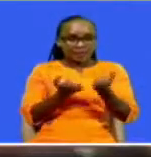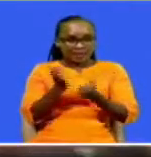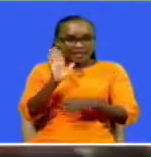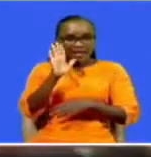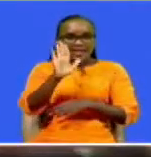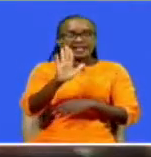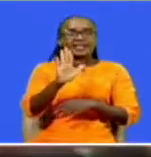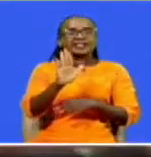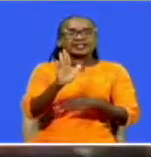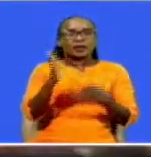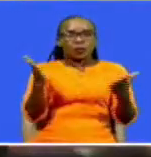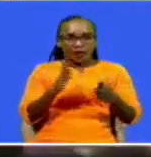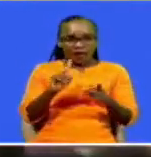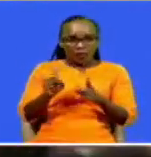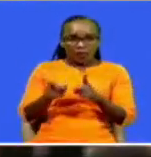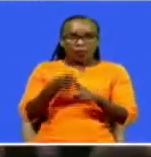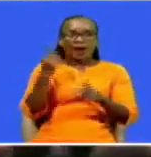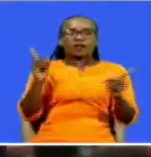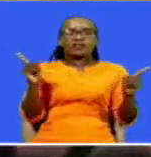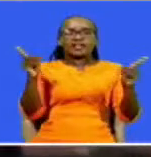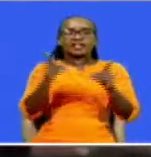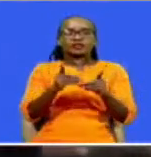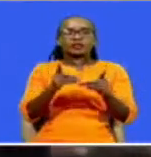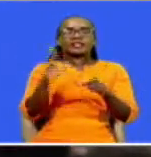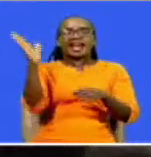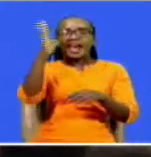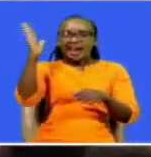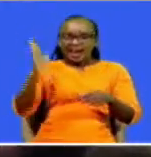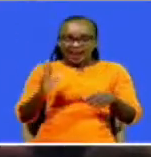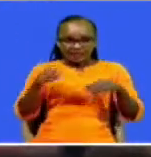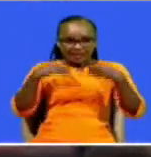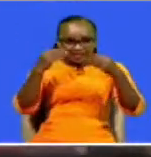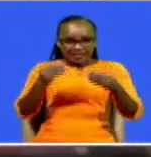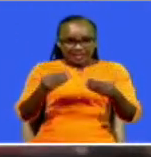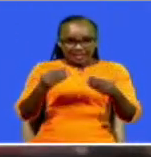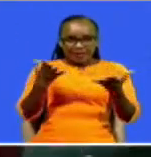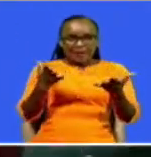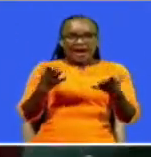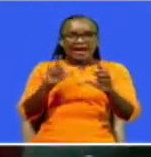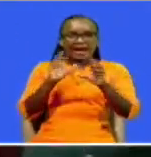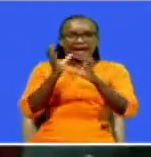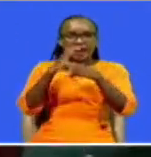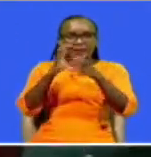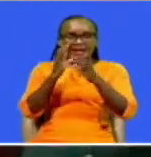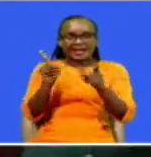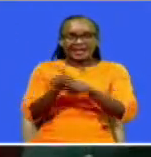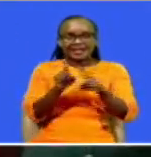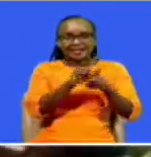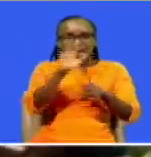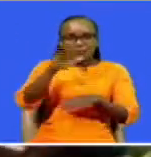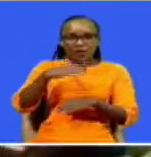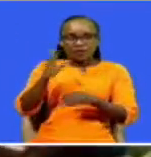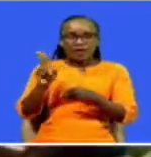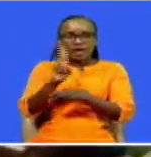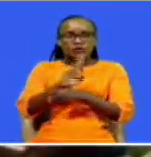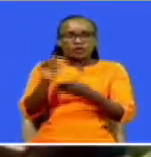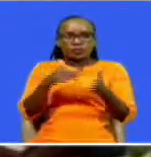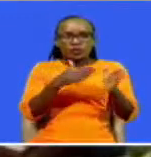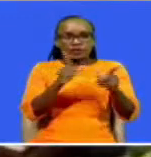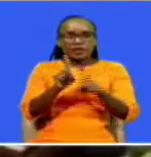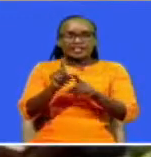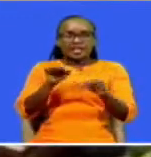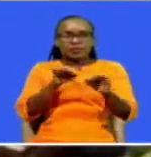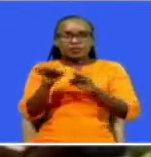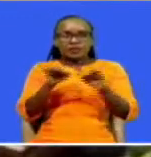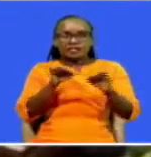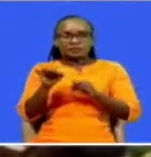his speech, which was one of the shortest ever delivered in the bicameral parliament, the president used the opportunity to explain